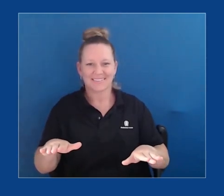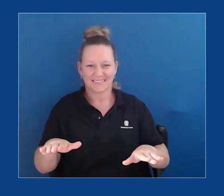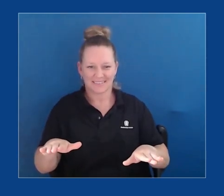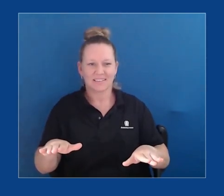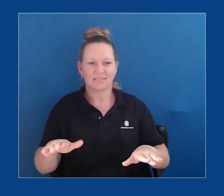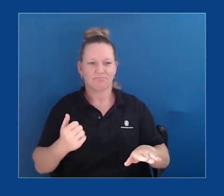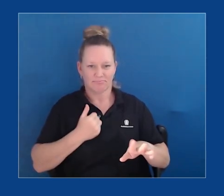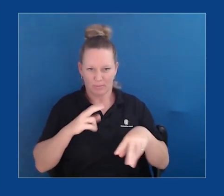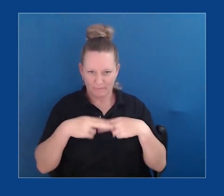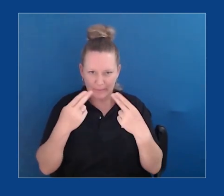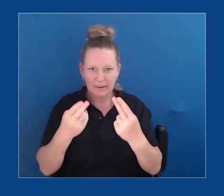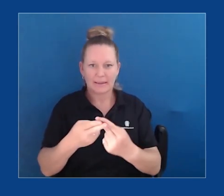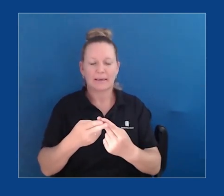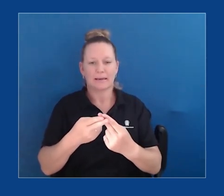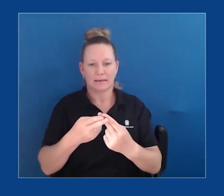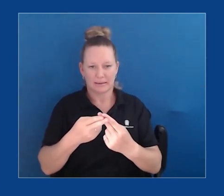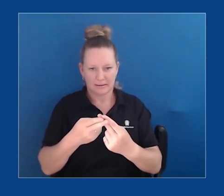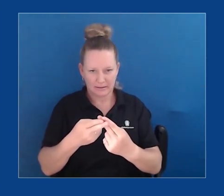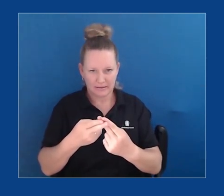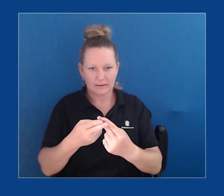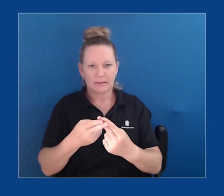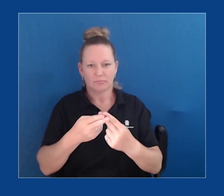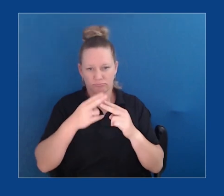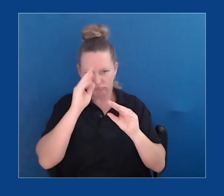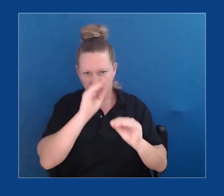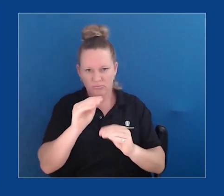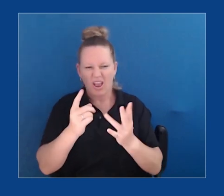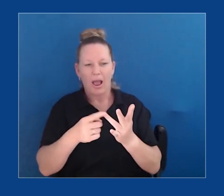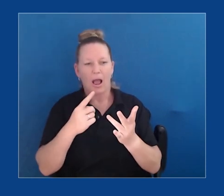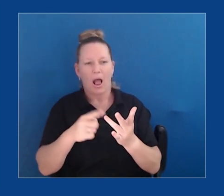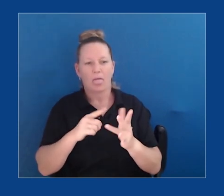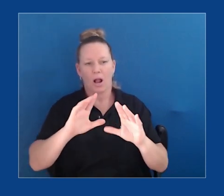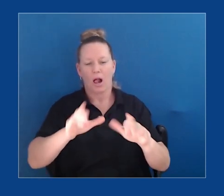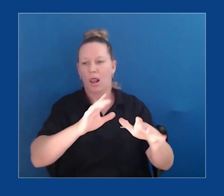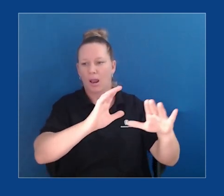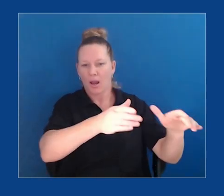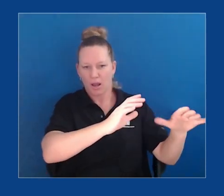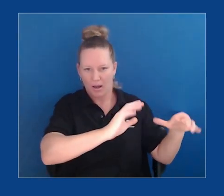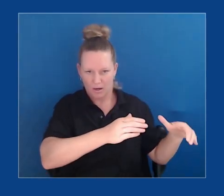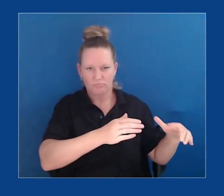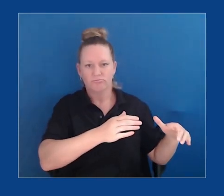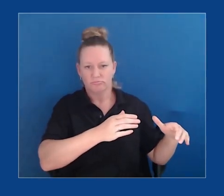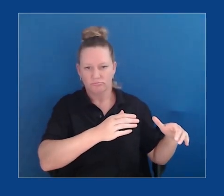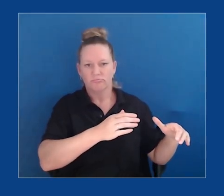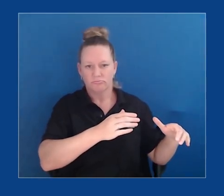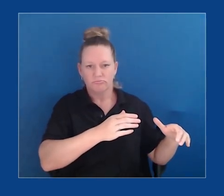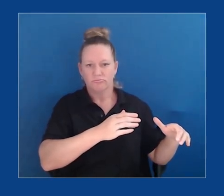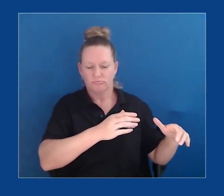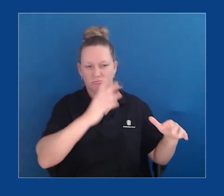family and the other clans and other clans, you know, which